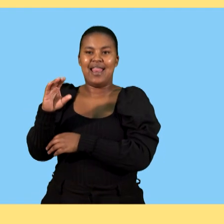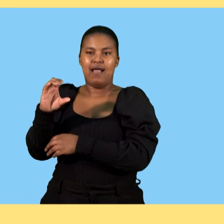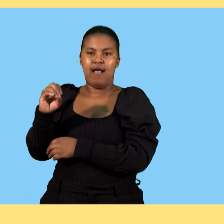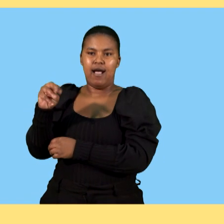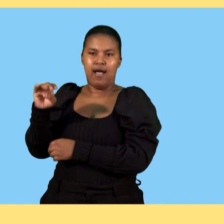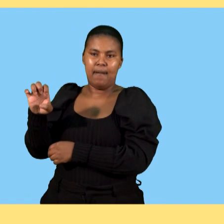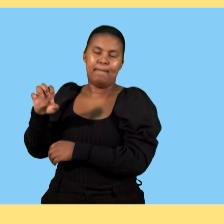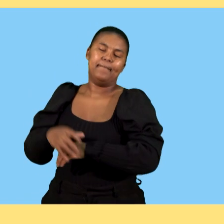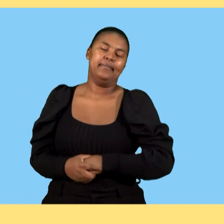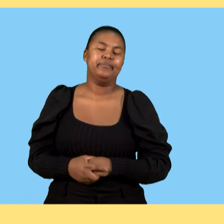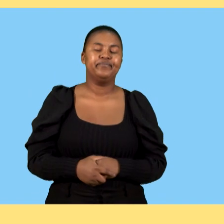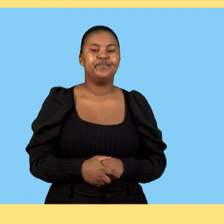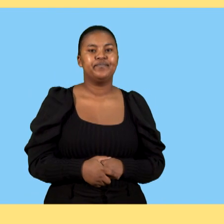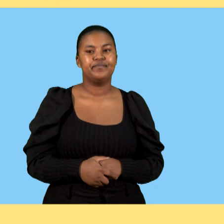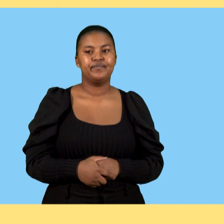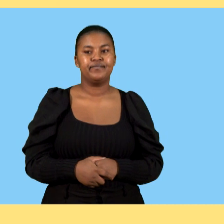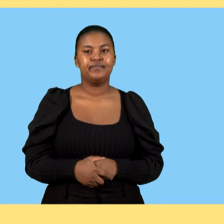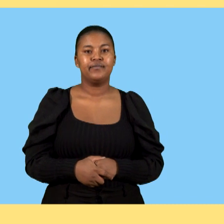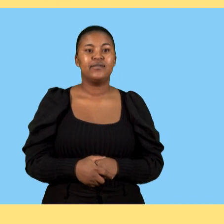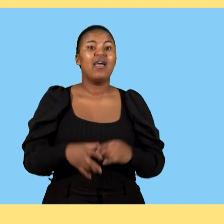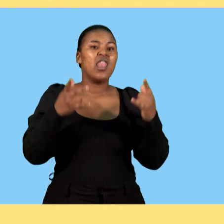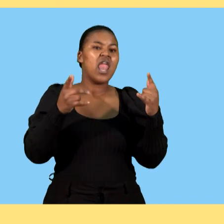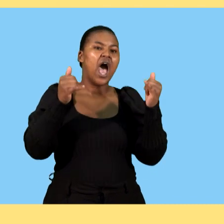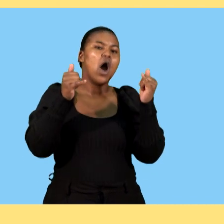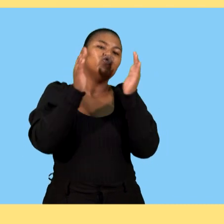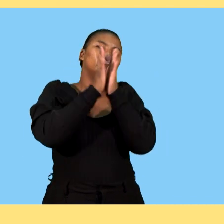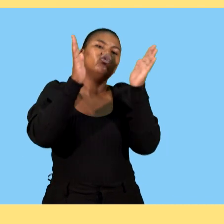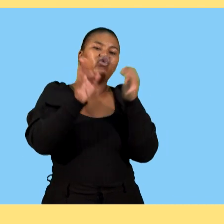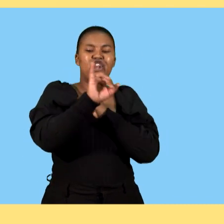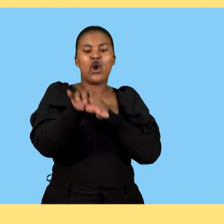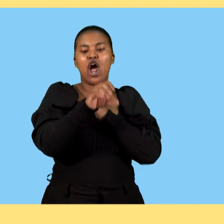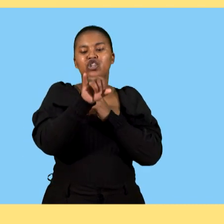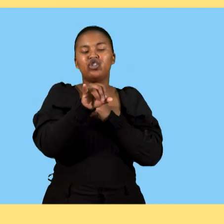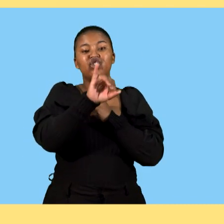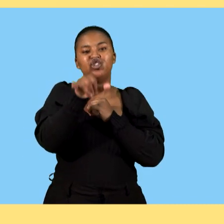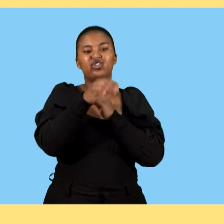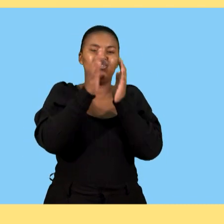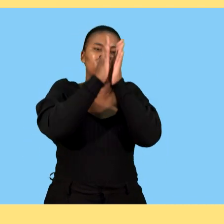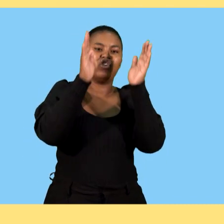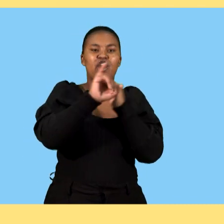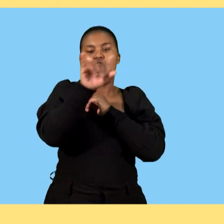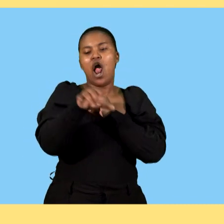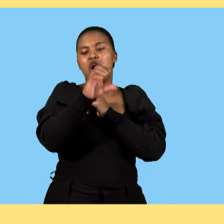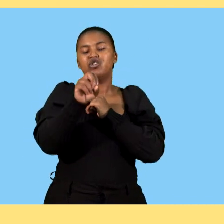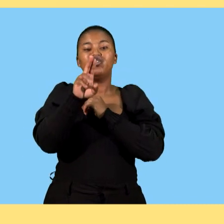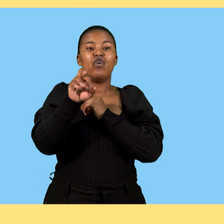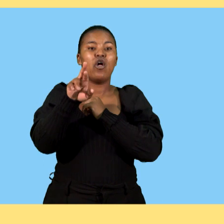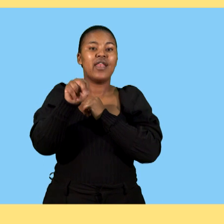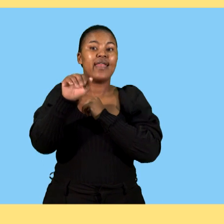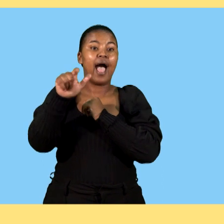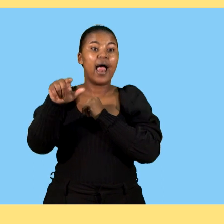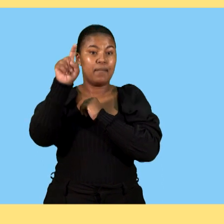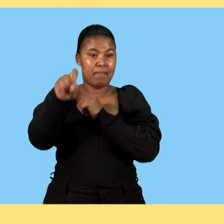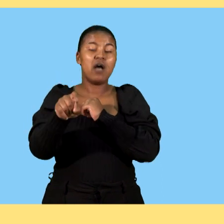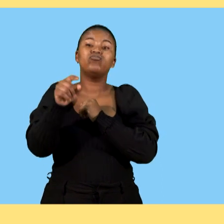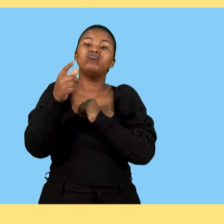Accrued income. When we come to the general journal, you have to remember that we debit accrued income. So I'll